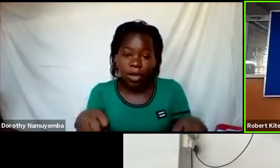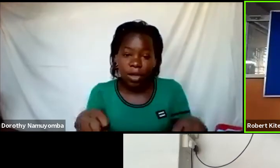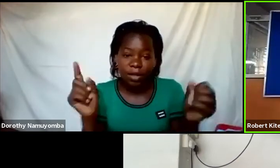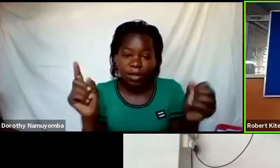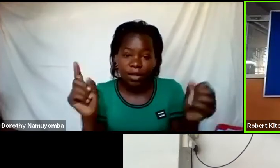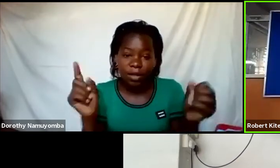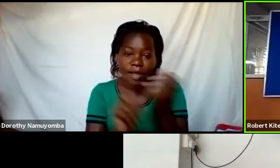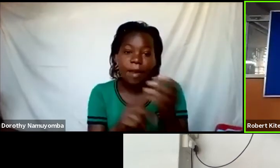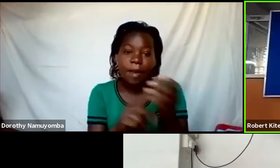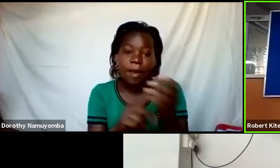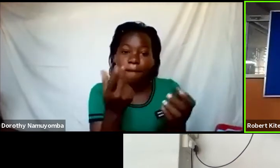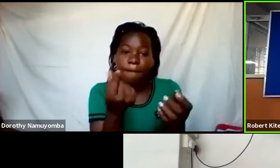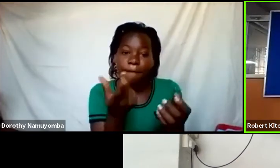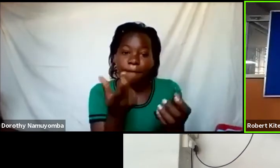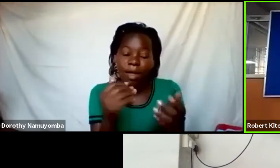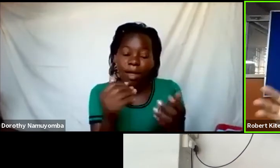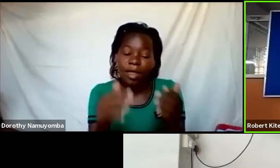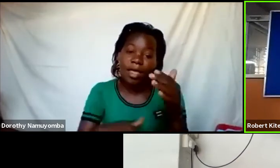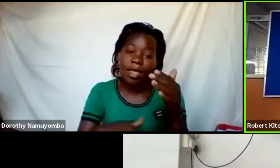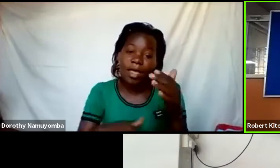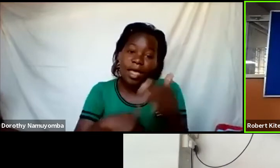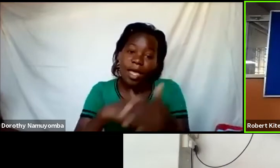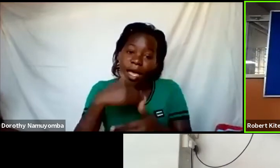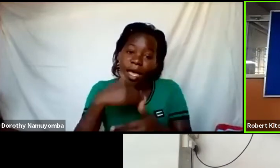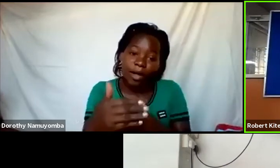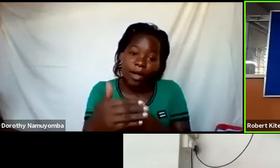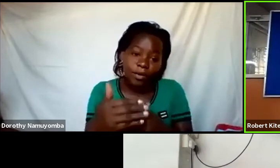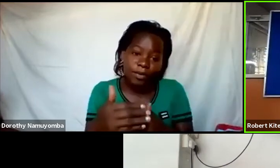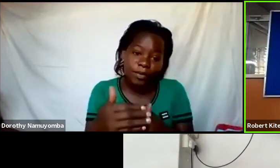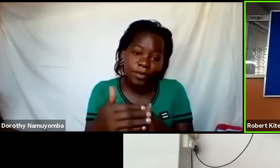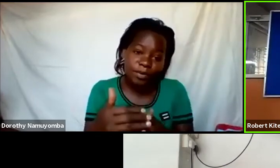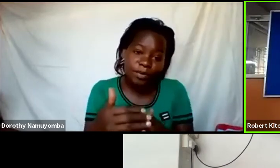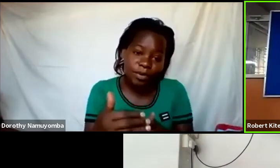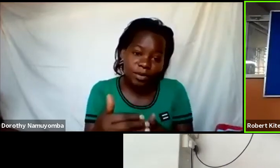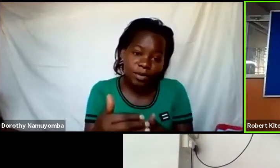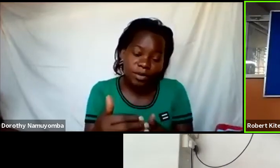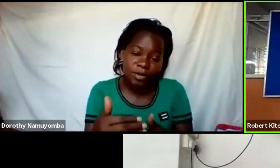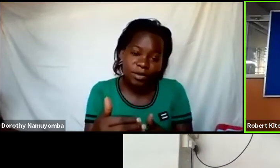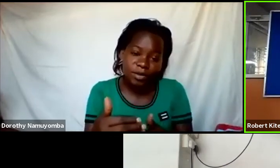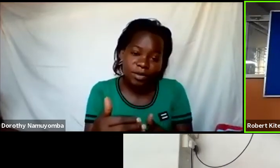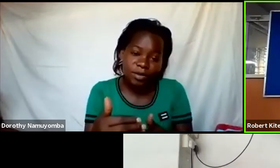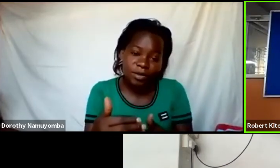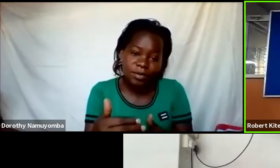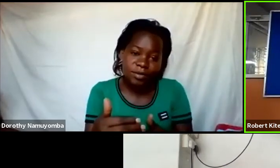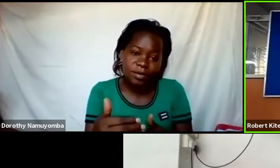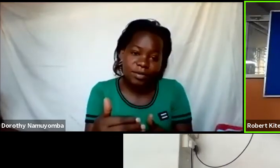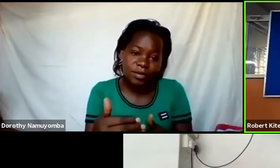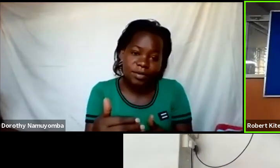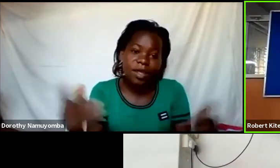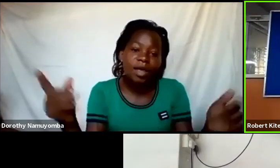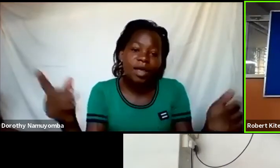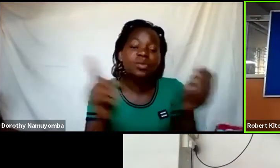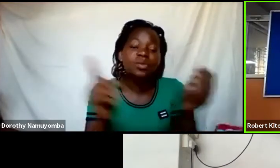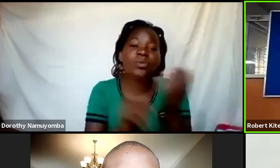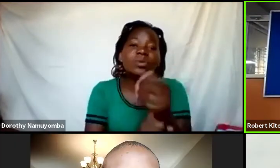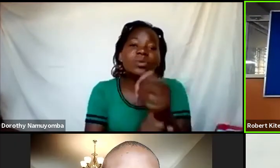to hit out with these 360 marketing campaigns. I think from my end, that is the best advice that I'd give the young people out